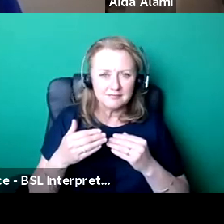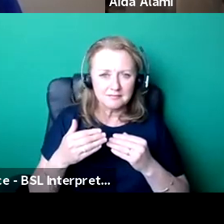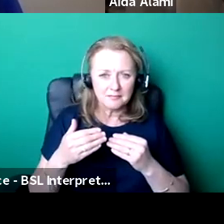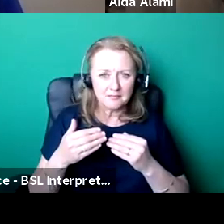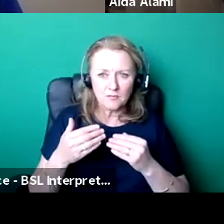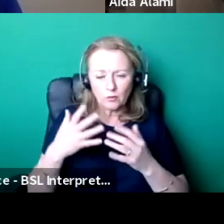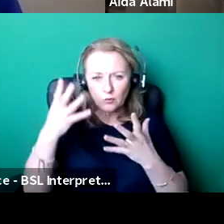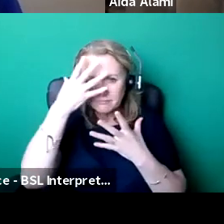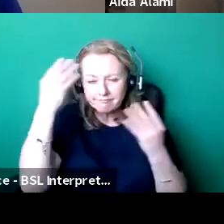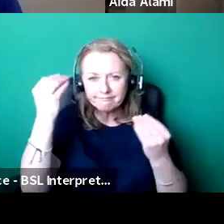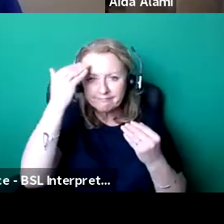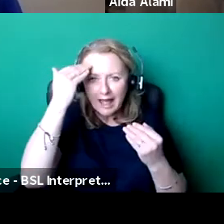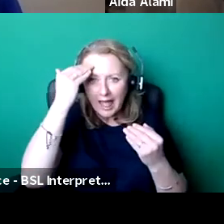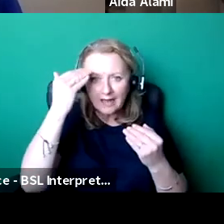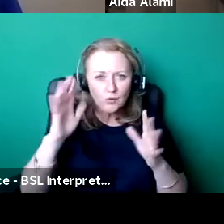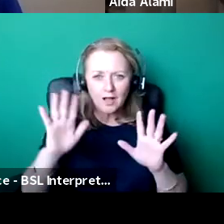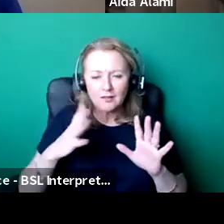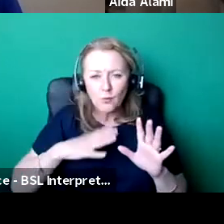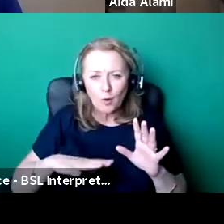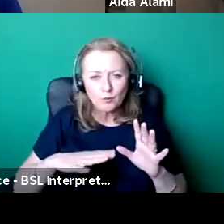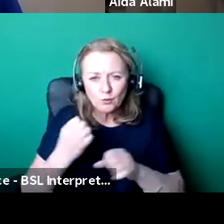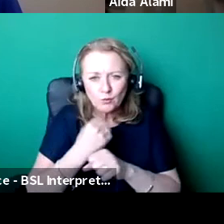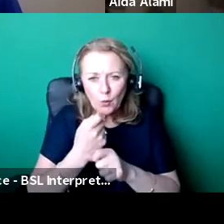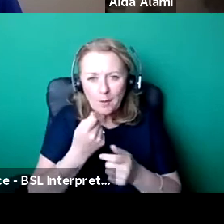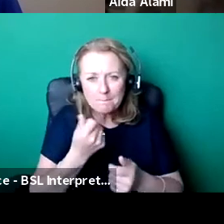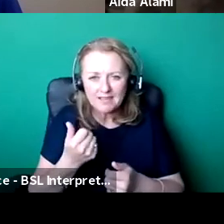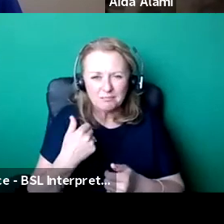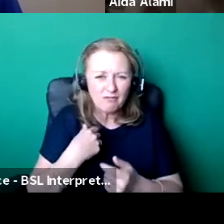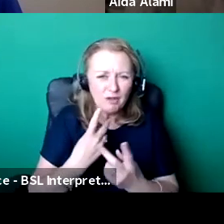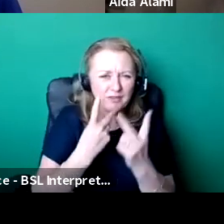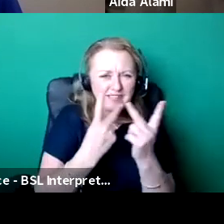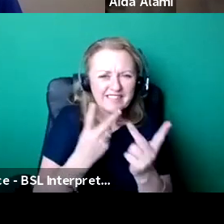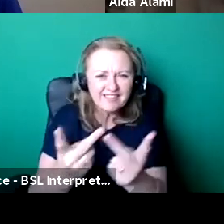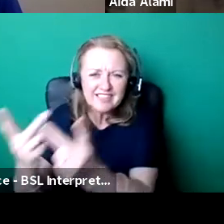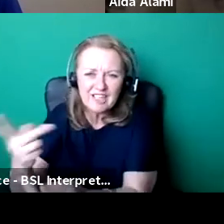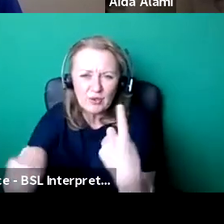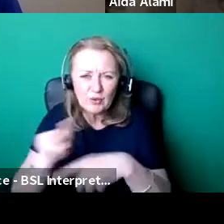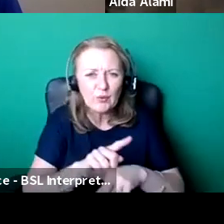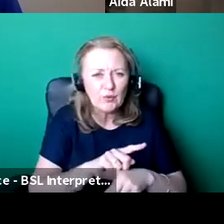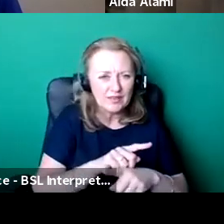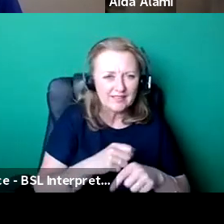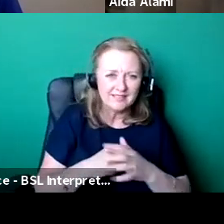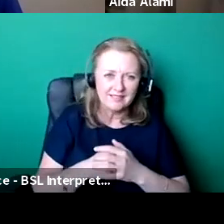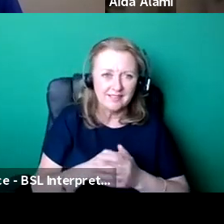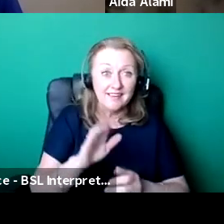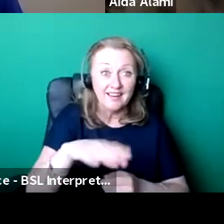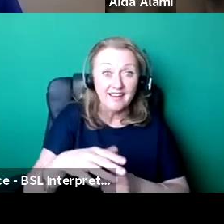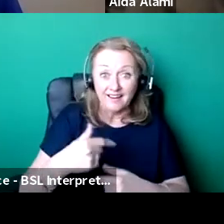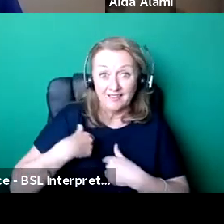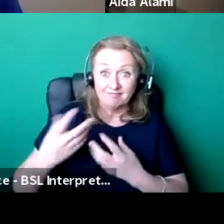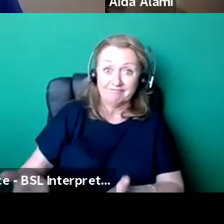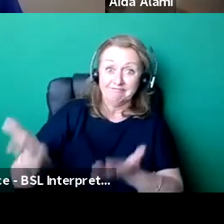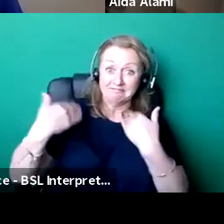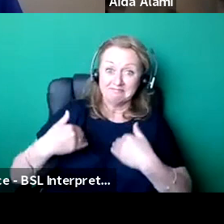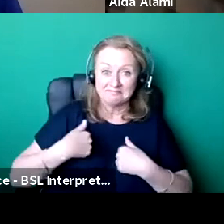clear my head and see what's next. I want to come visit you, Zahra, so that's what's next. I am very excited to host you, Aida.